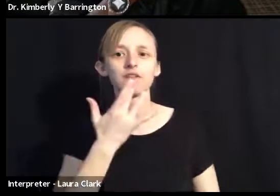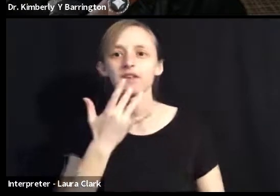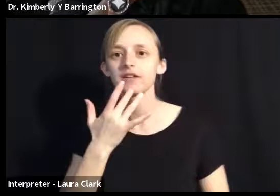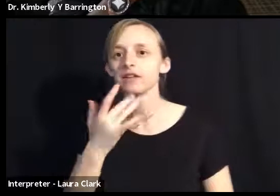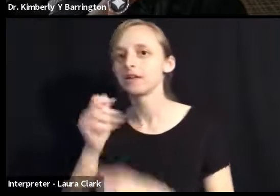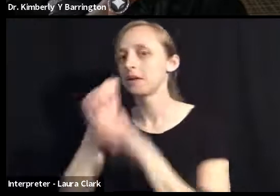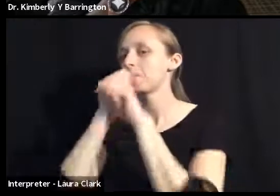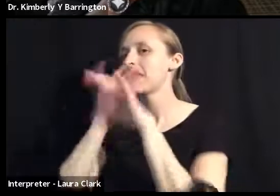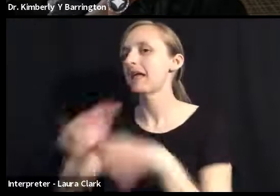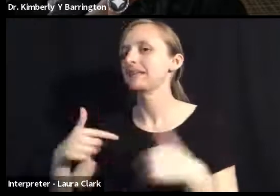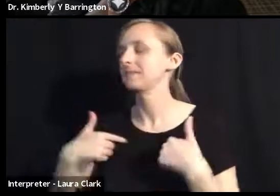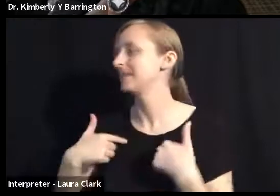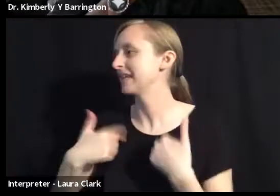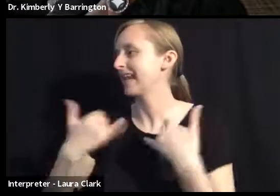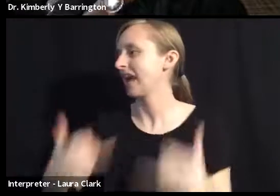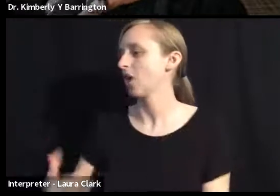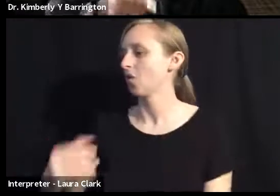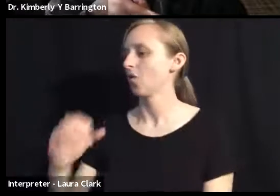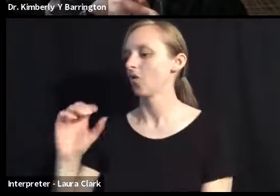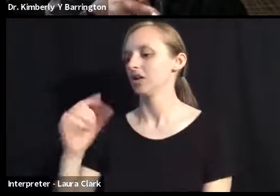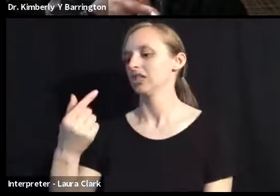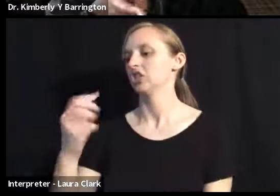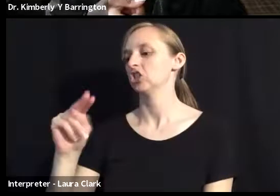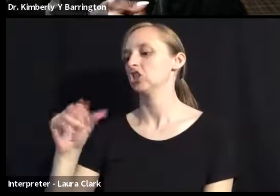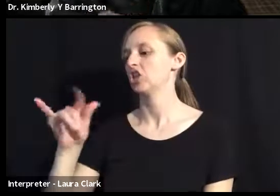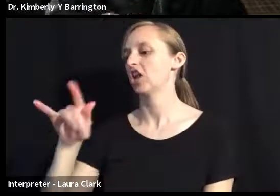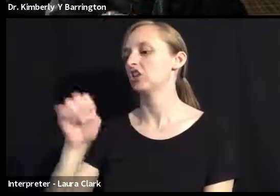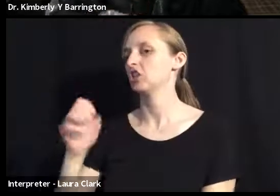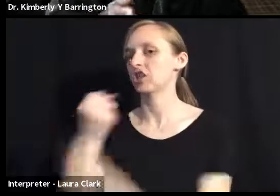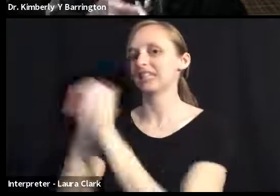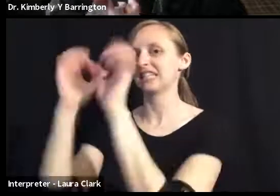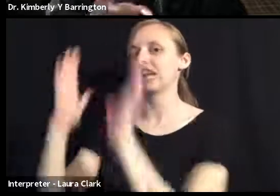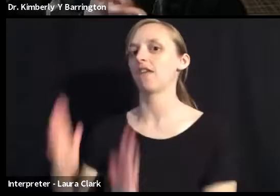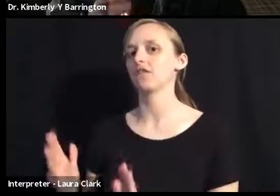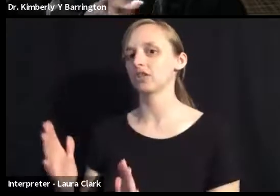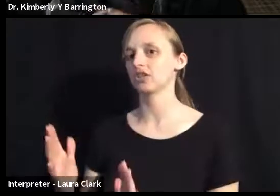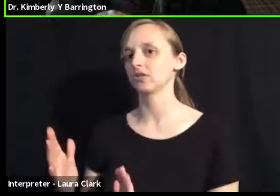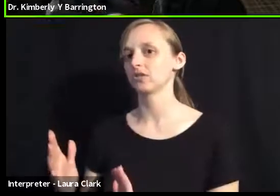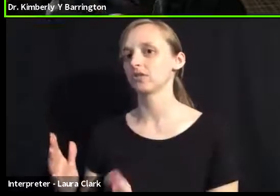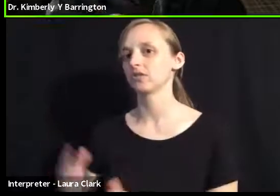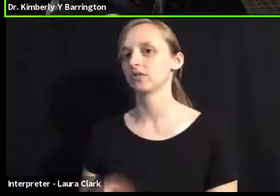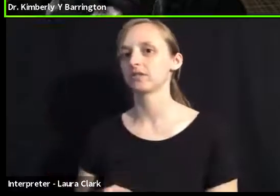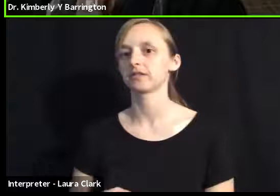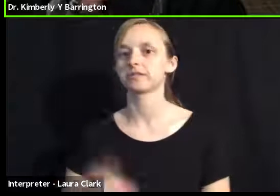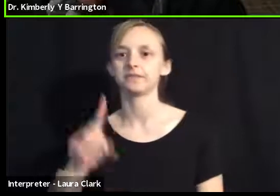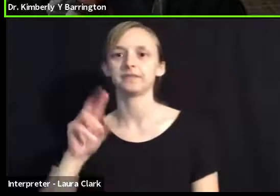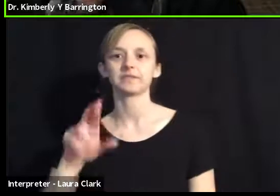gentle Savior. Ooh, see? Oh, gentle